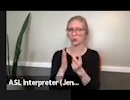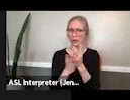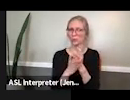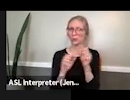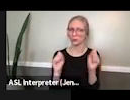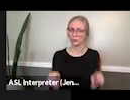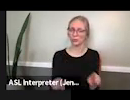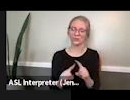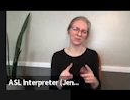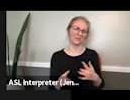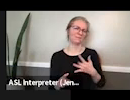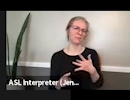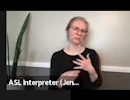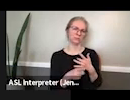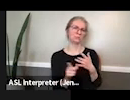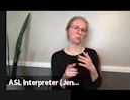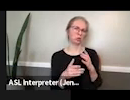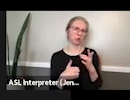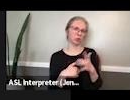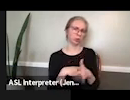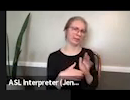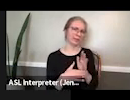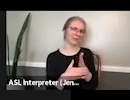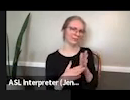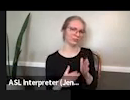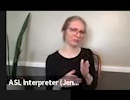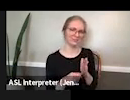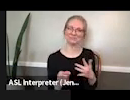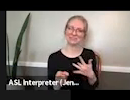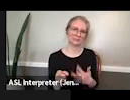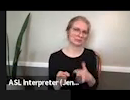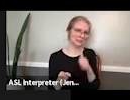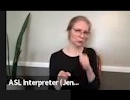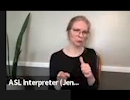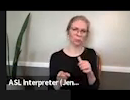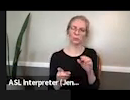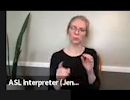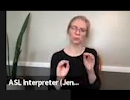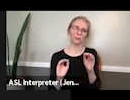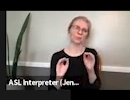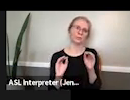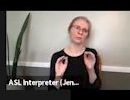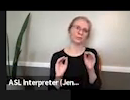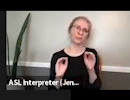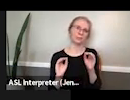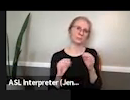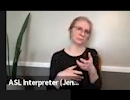early interventionists, you don't typically put your